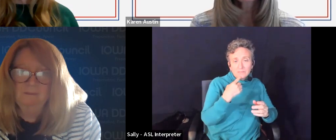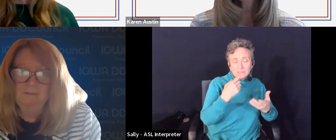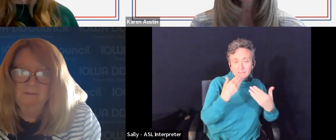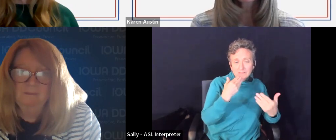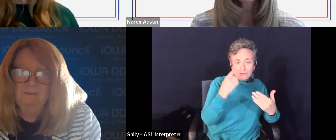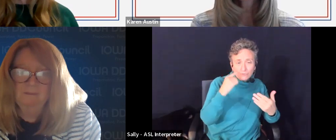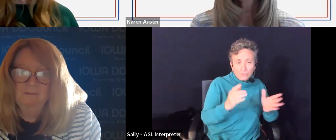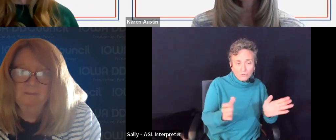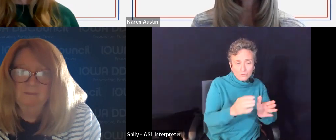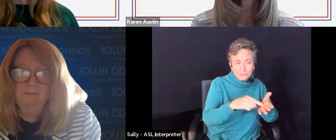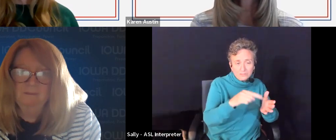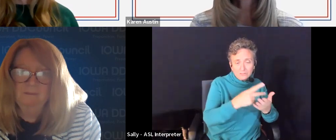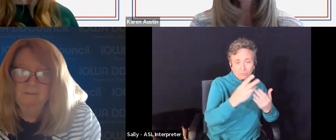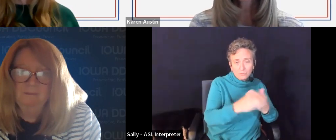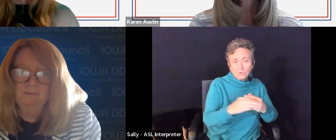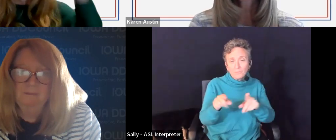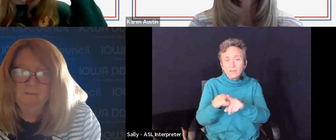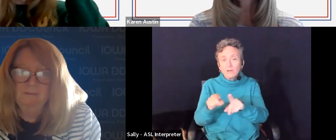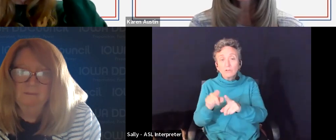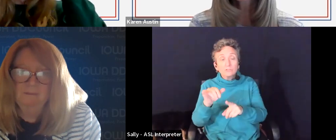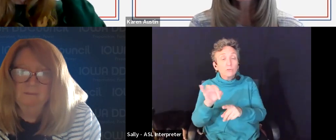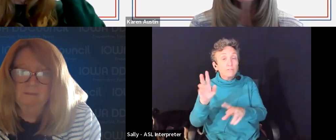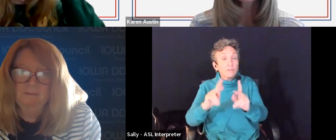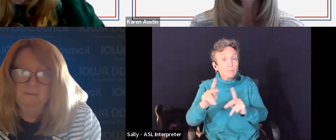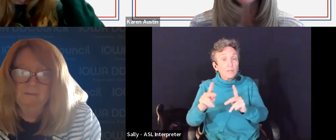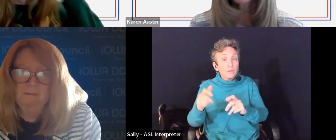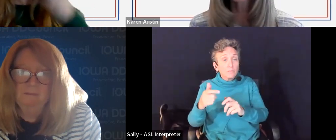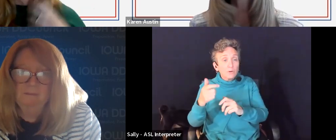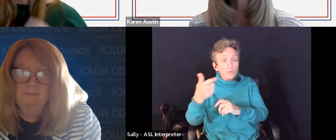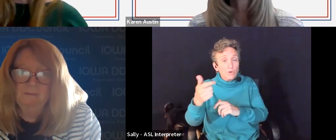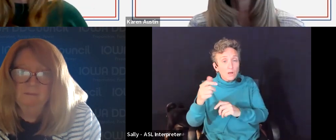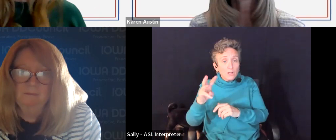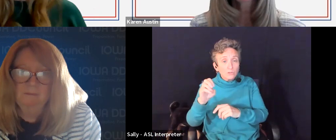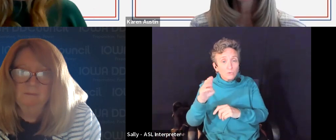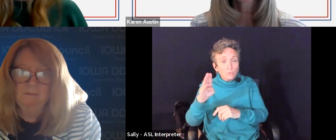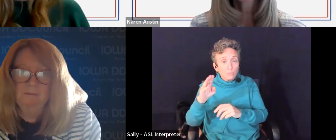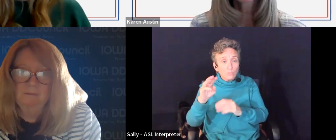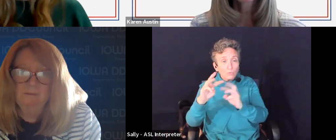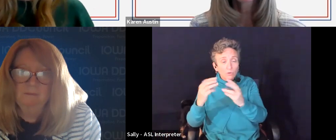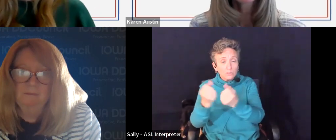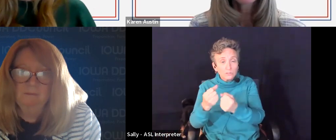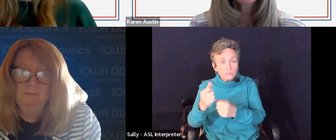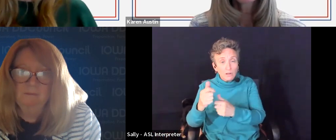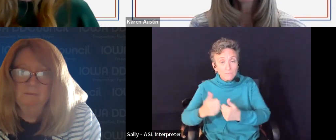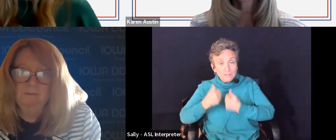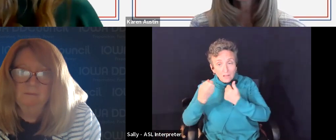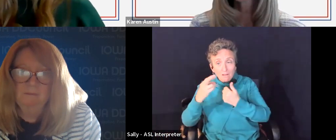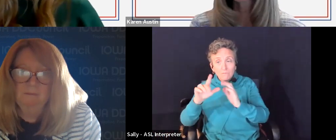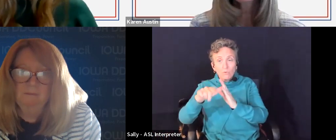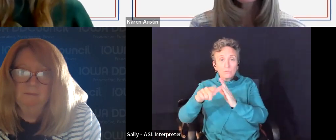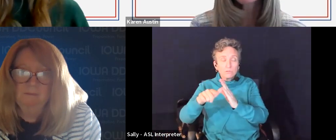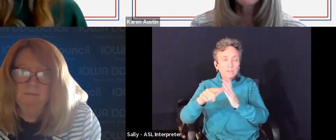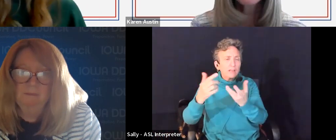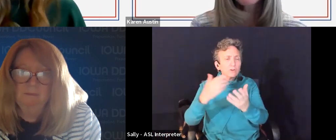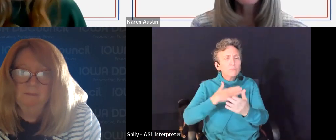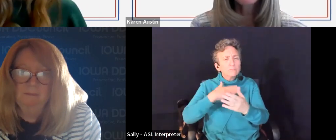you that have, whether you're, watch the webinar live or you're watching it later, just